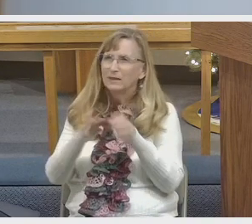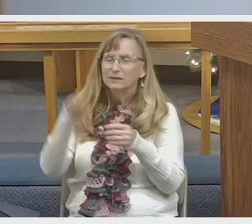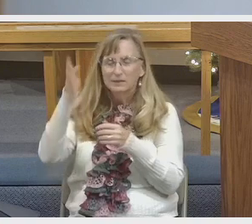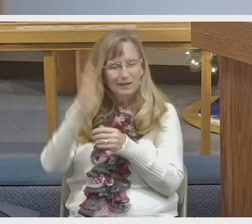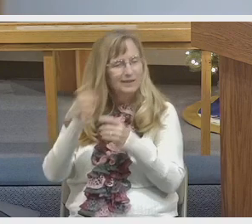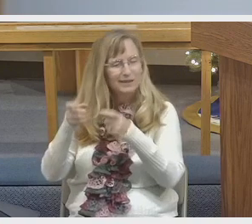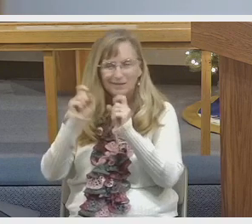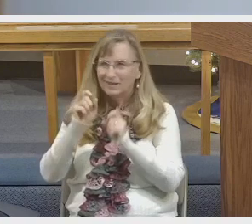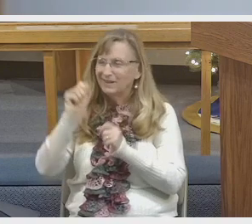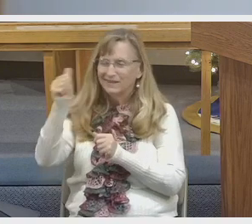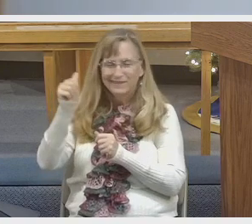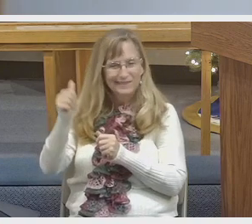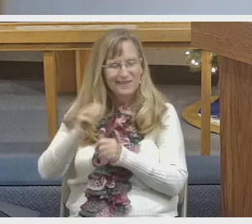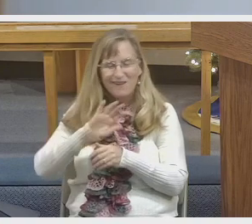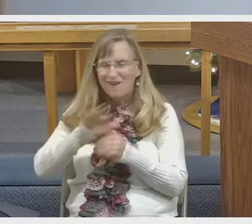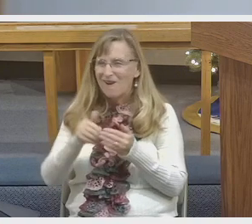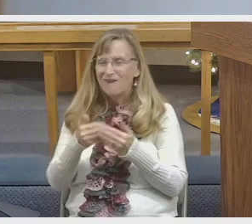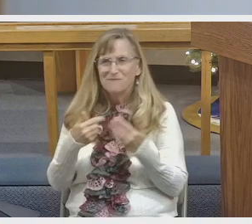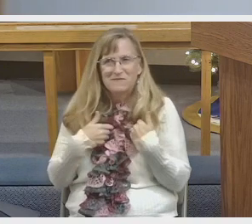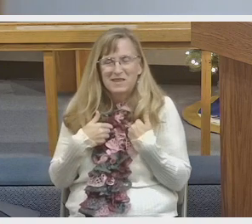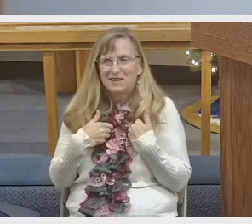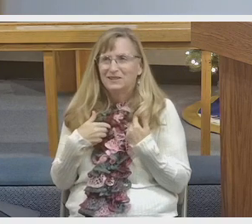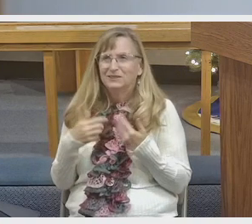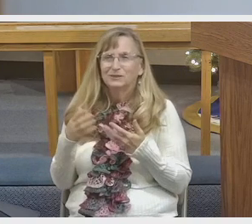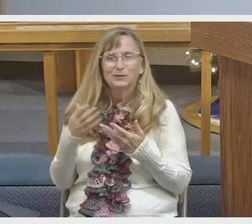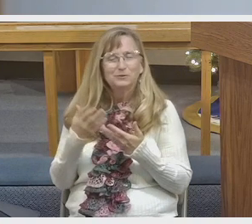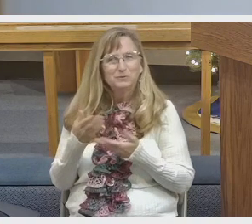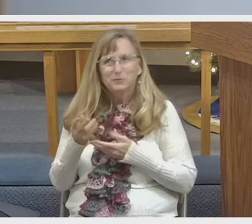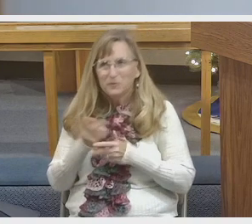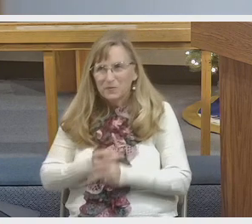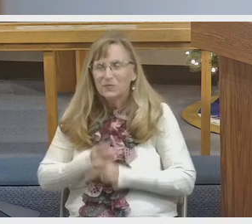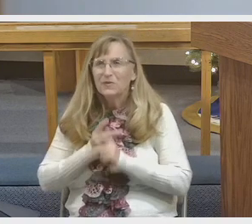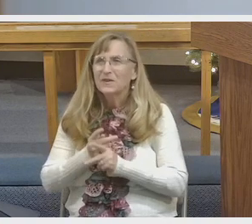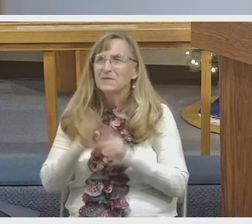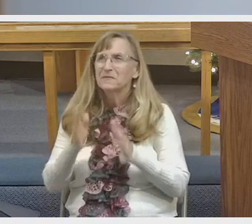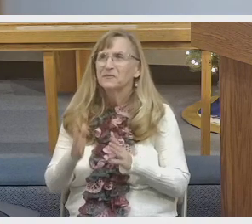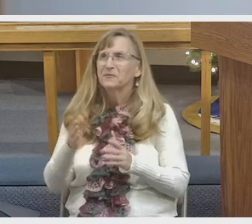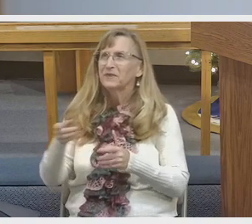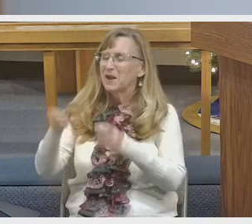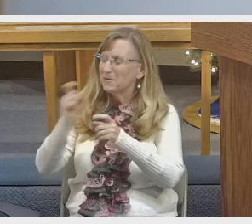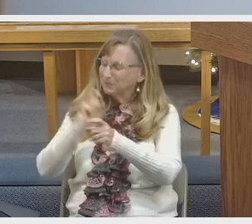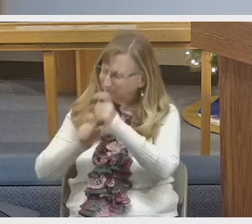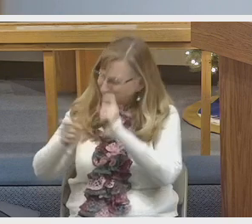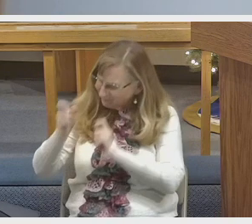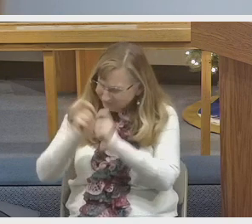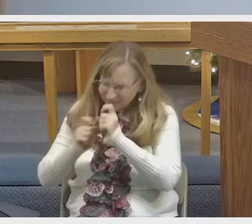owns everything. I'm merely a steward, and yet look at the abundance of riches he has given me.